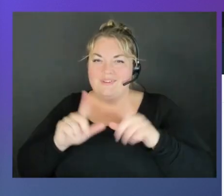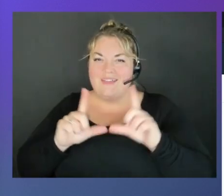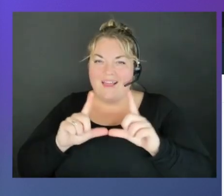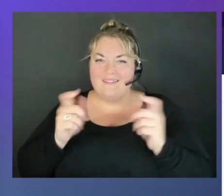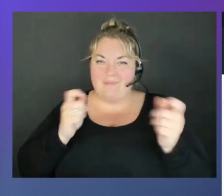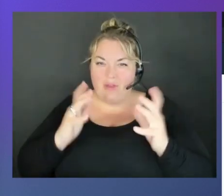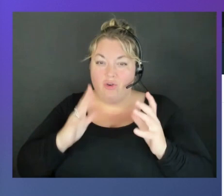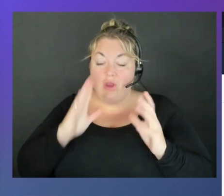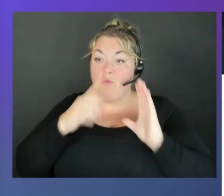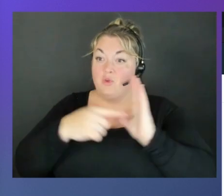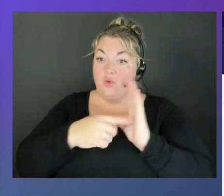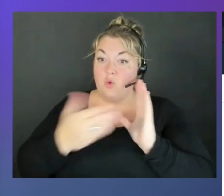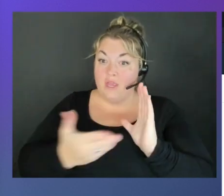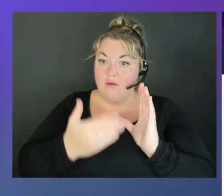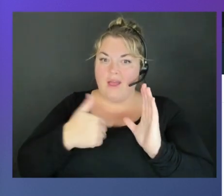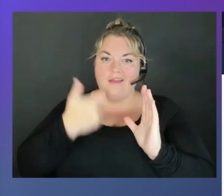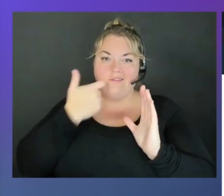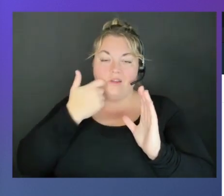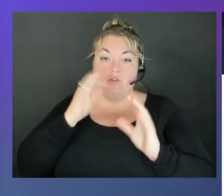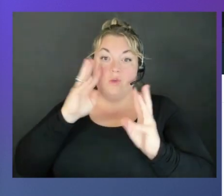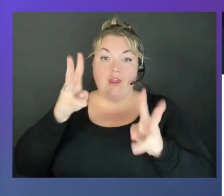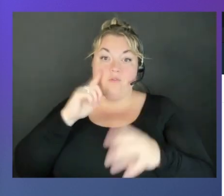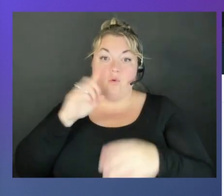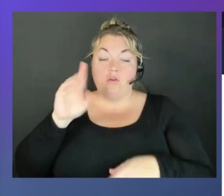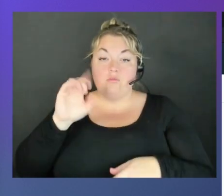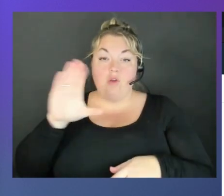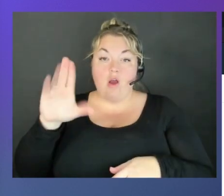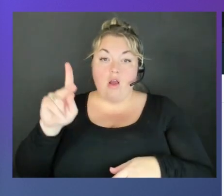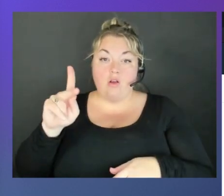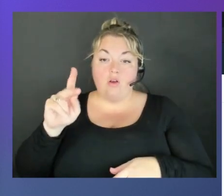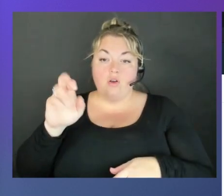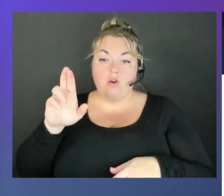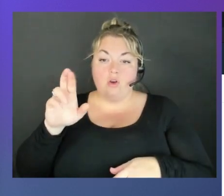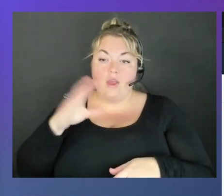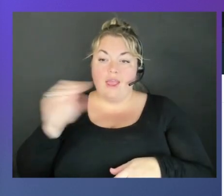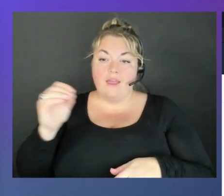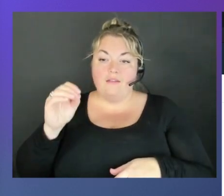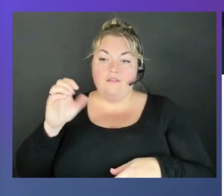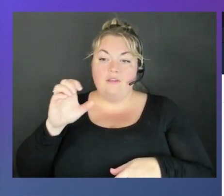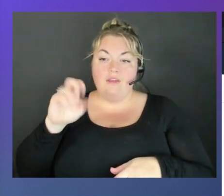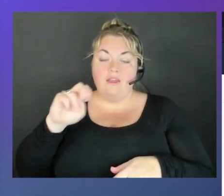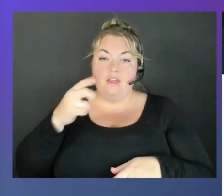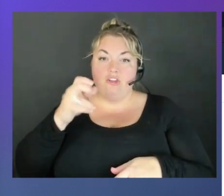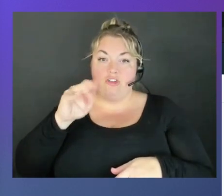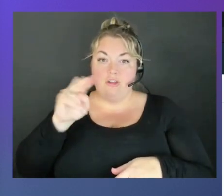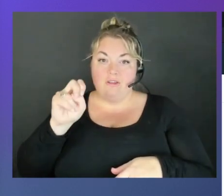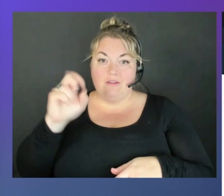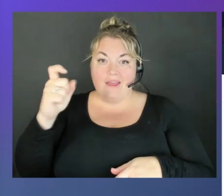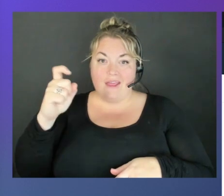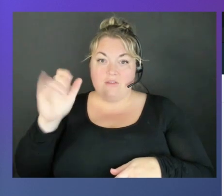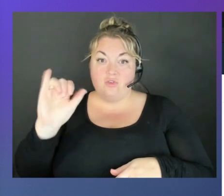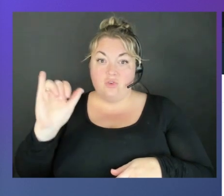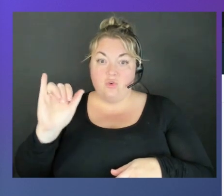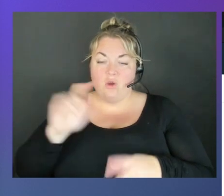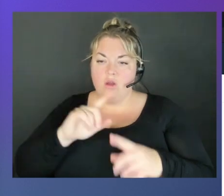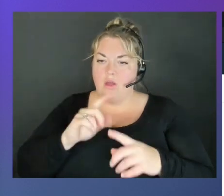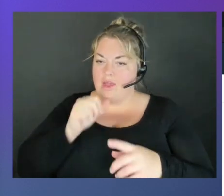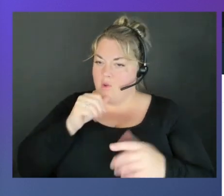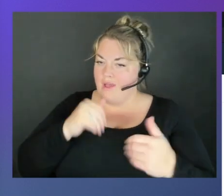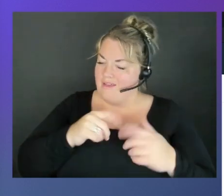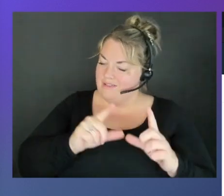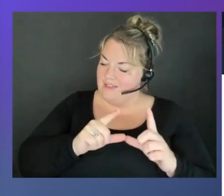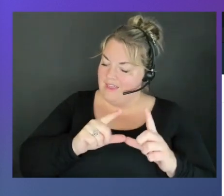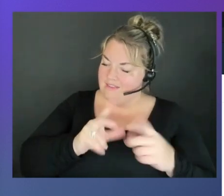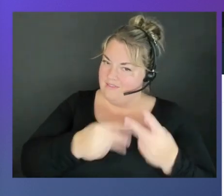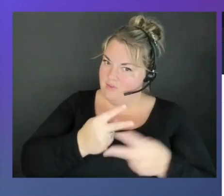here. I've just created for Docker and Nginx two. I don't have licensed versions of Docker and Nginx